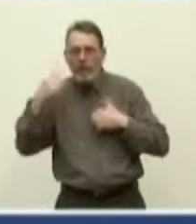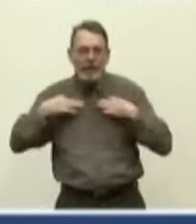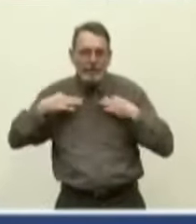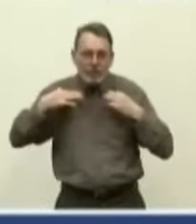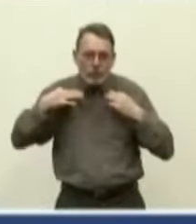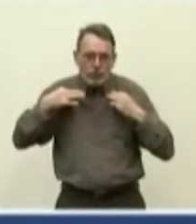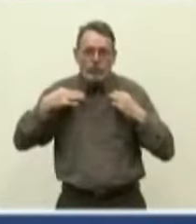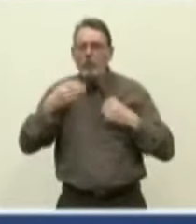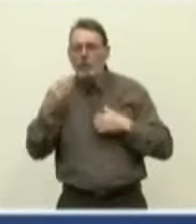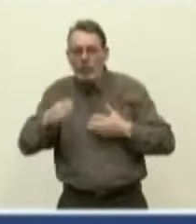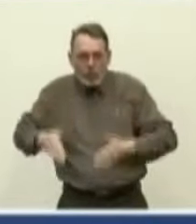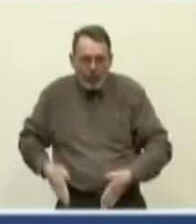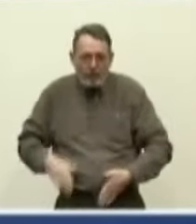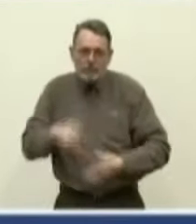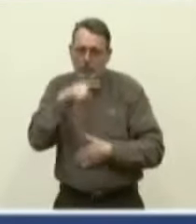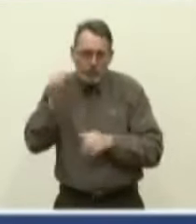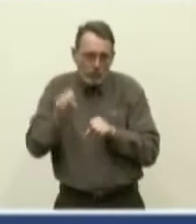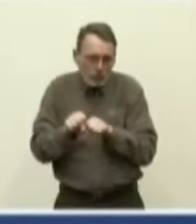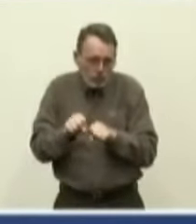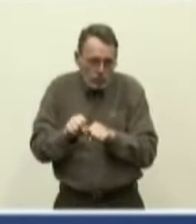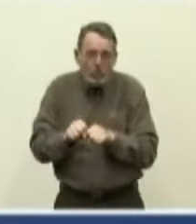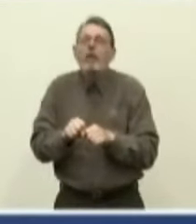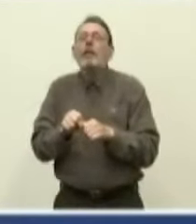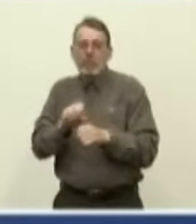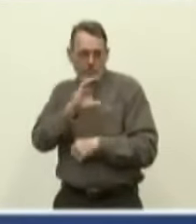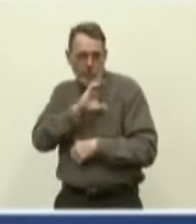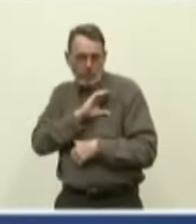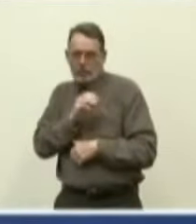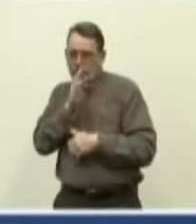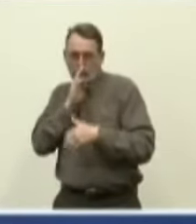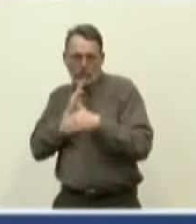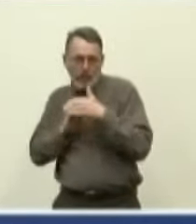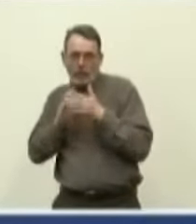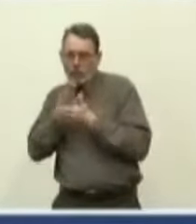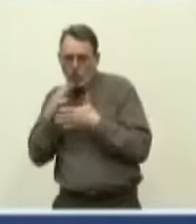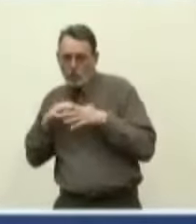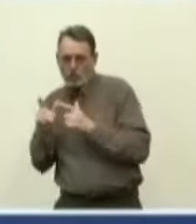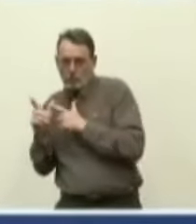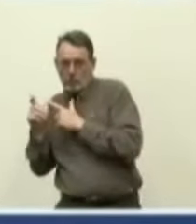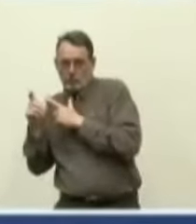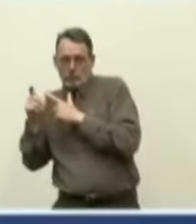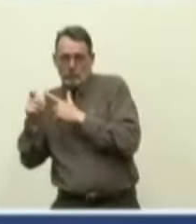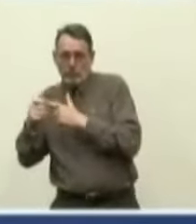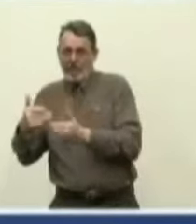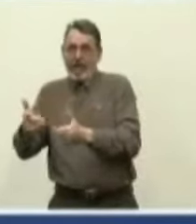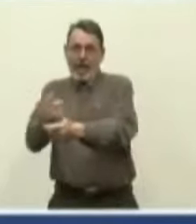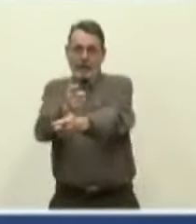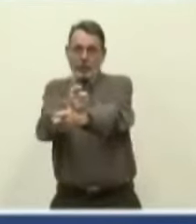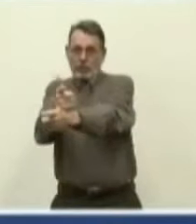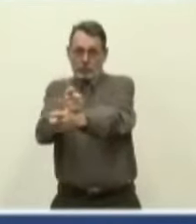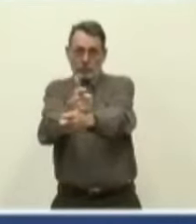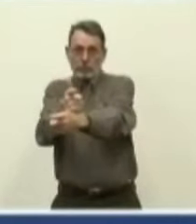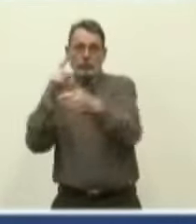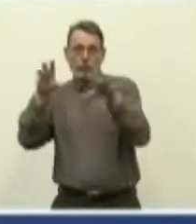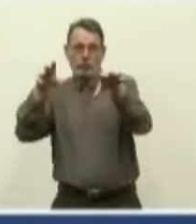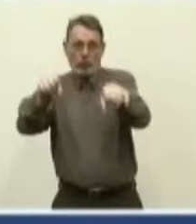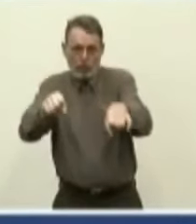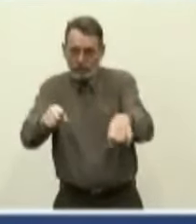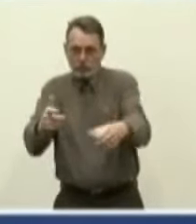shoes. The plainclothes officers ran towards Mr. Pittman with their firearms drawn to place him under